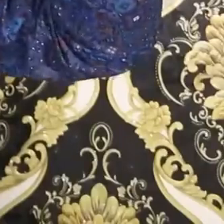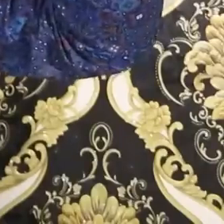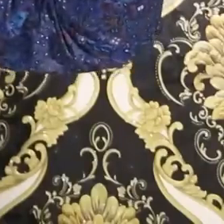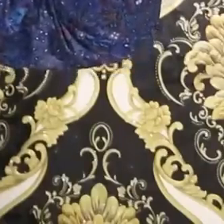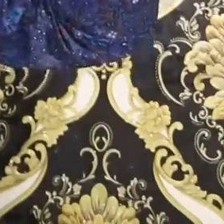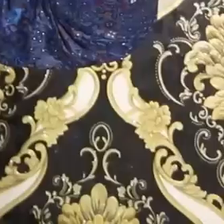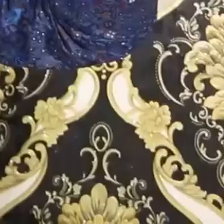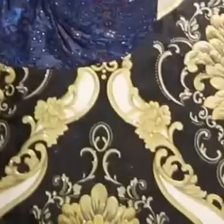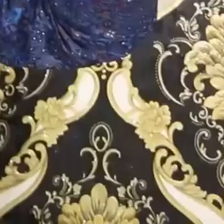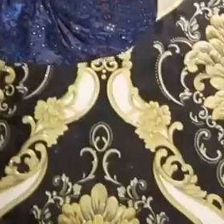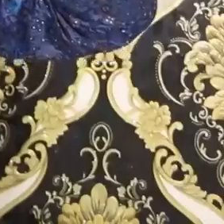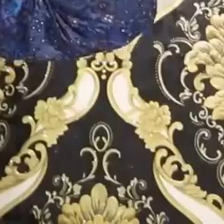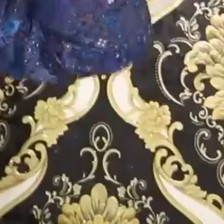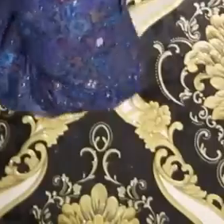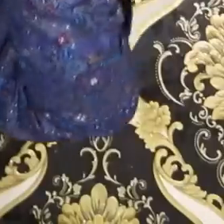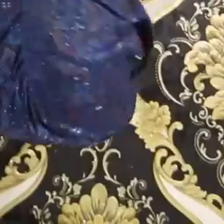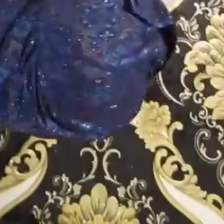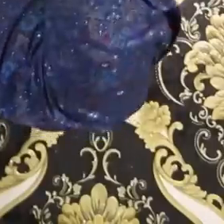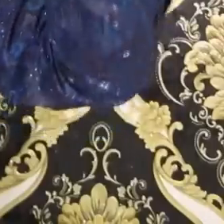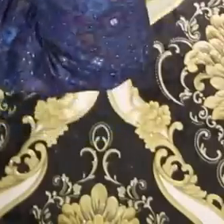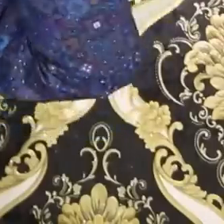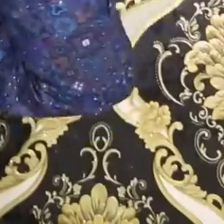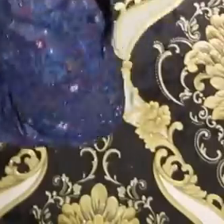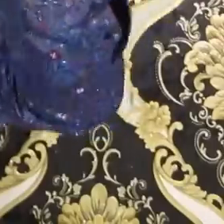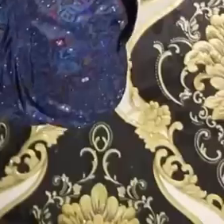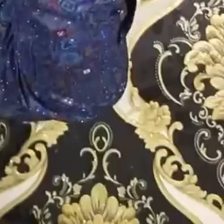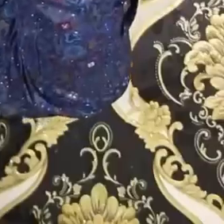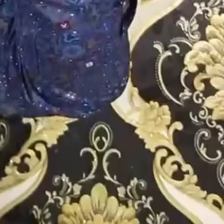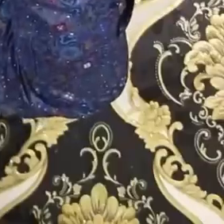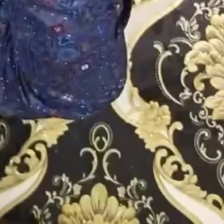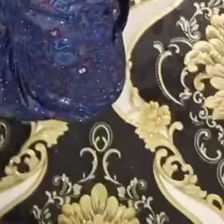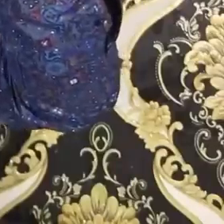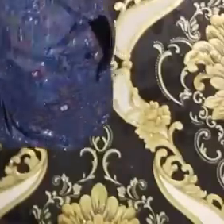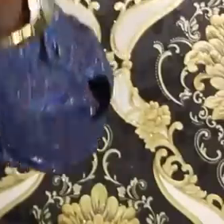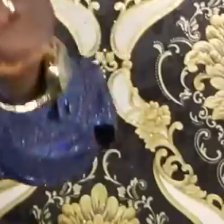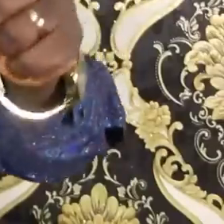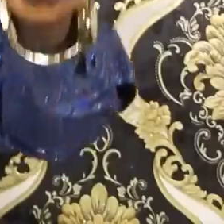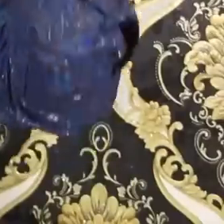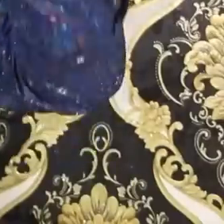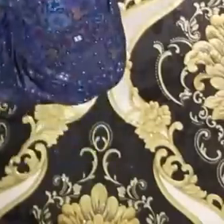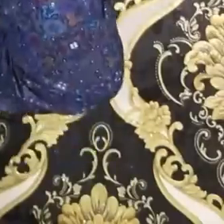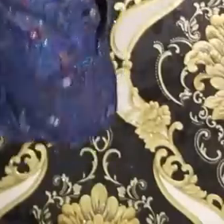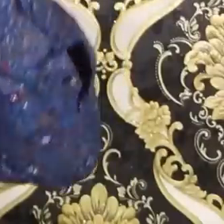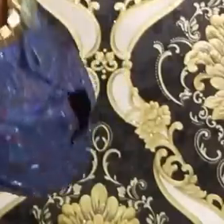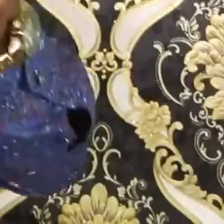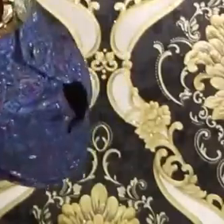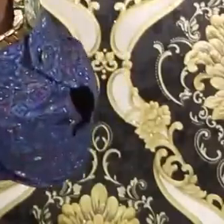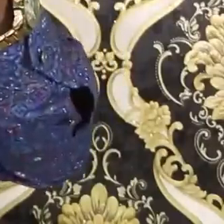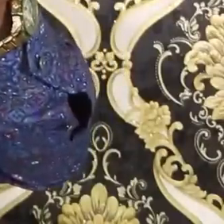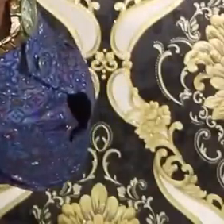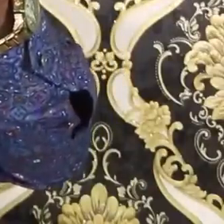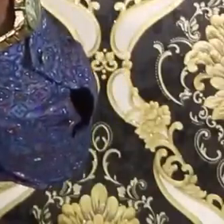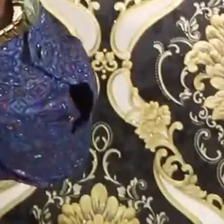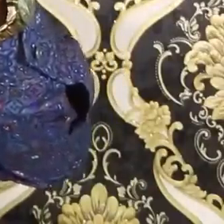All power and might belongs to you. I pray in the name of Jesus Christ of